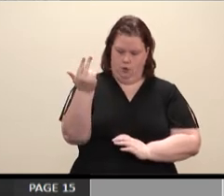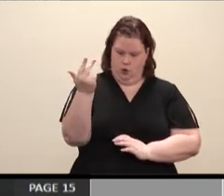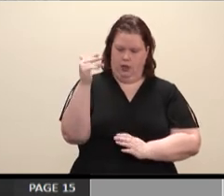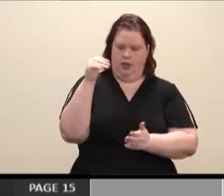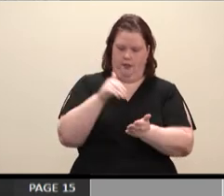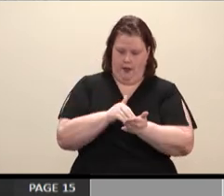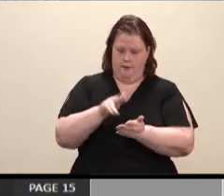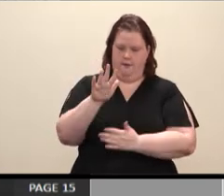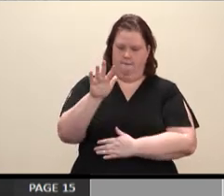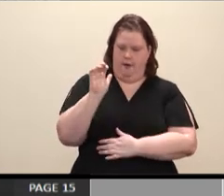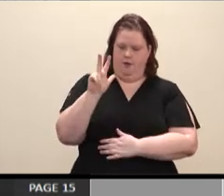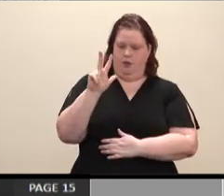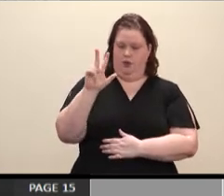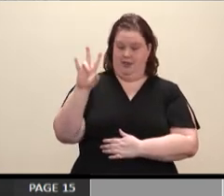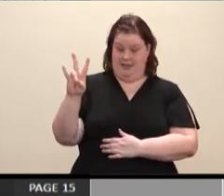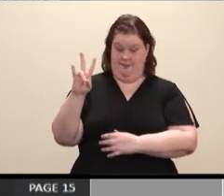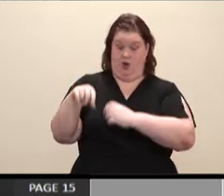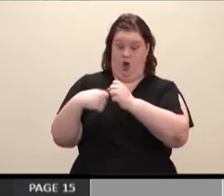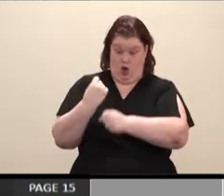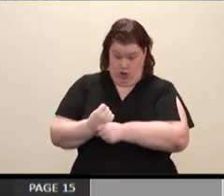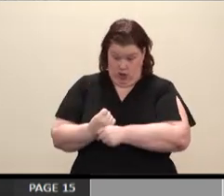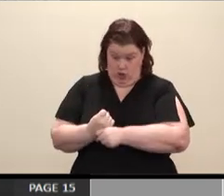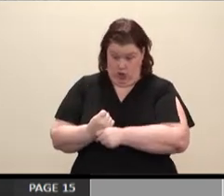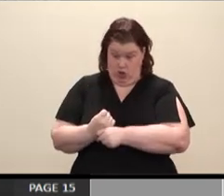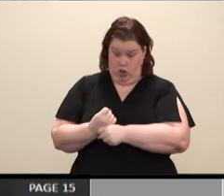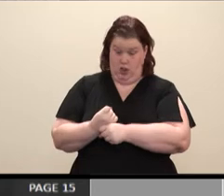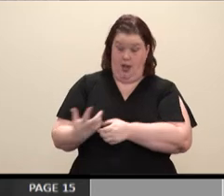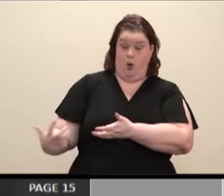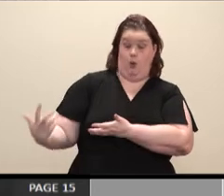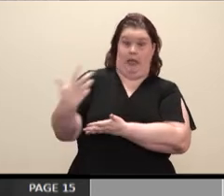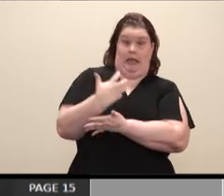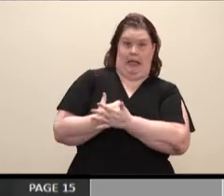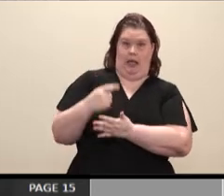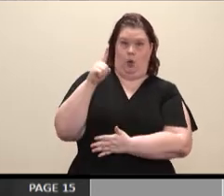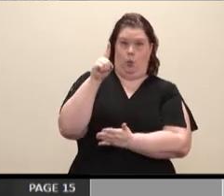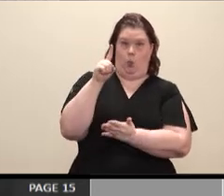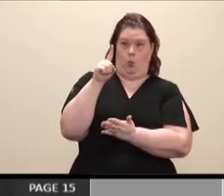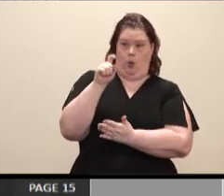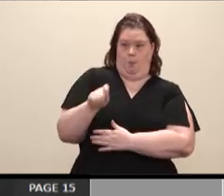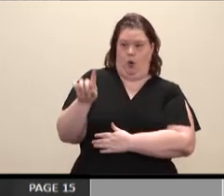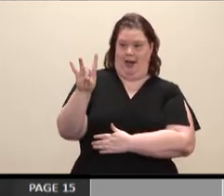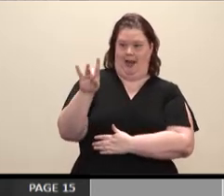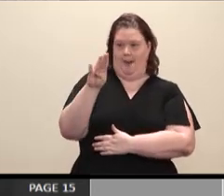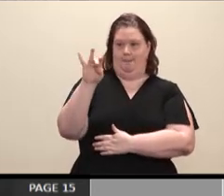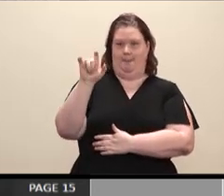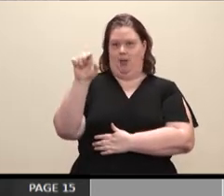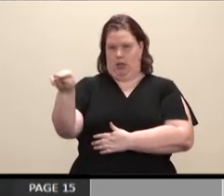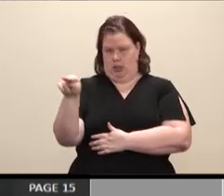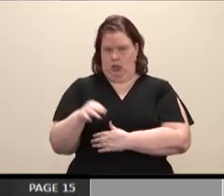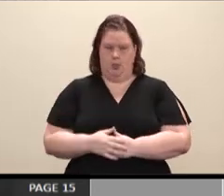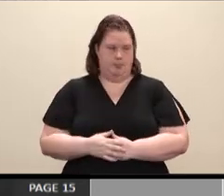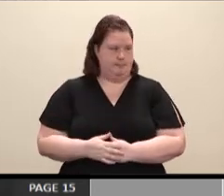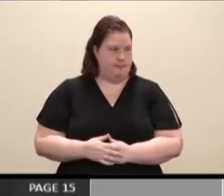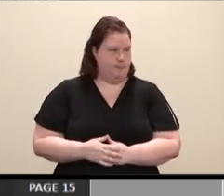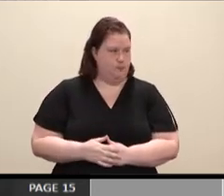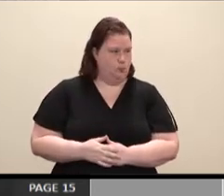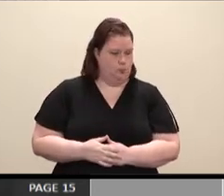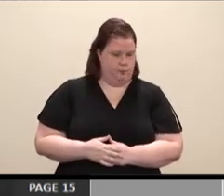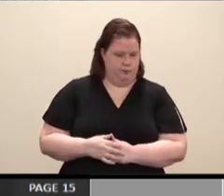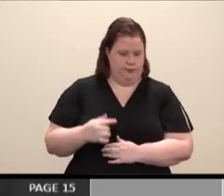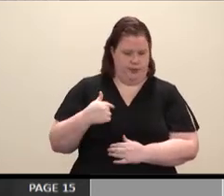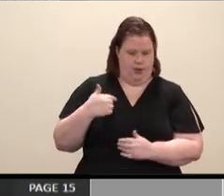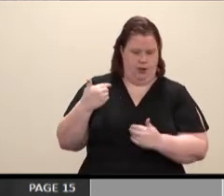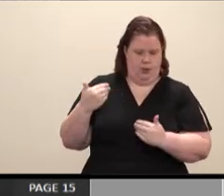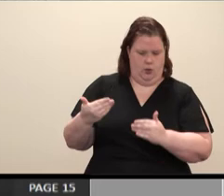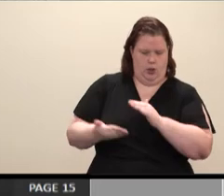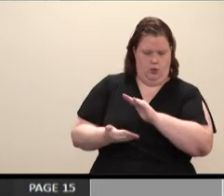$13,537 all year, and we would pick up $1.8 million. I just, before I came down, I ran it through the